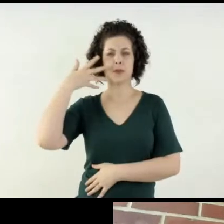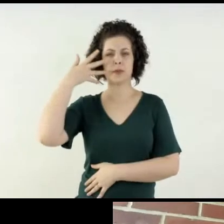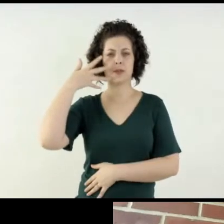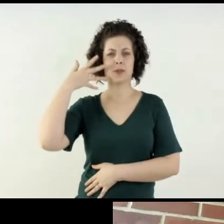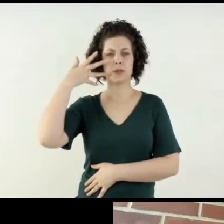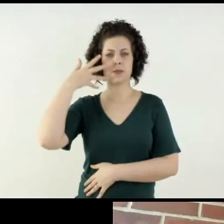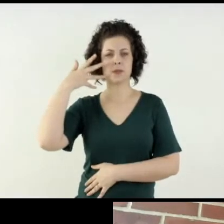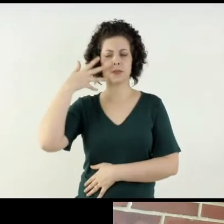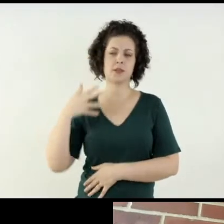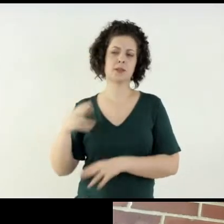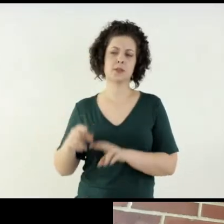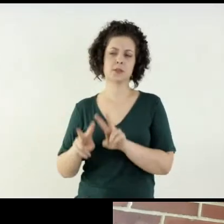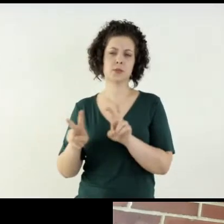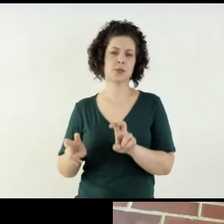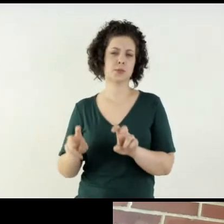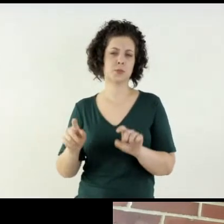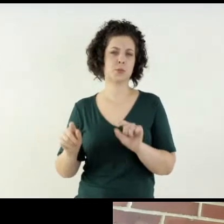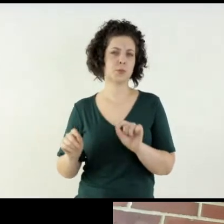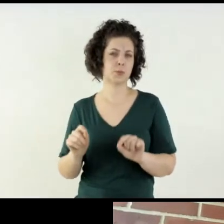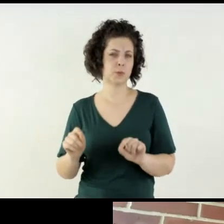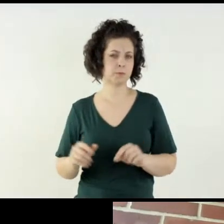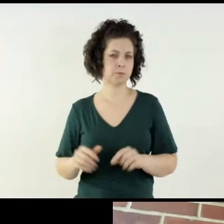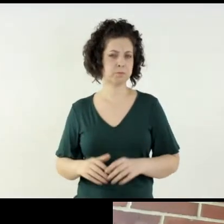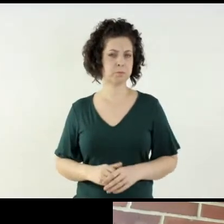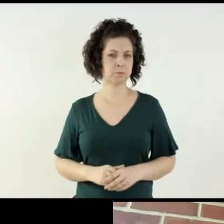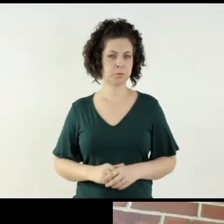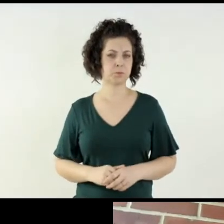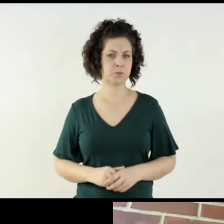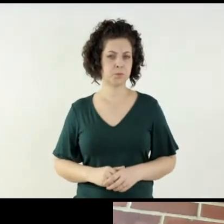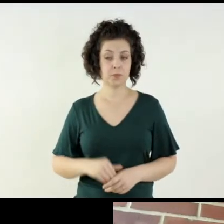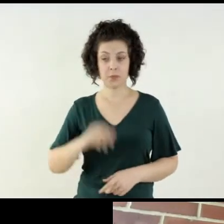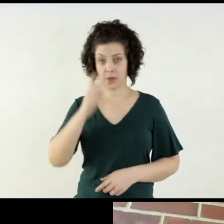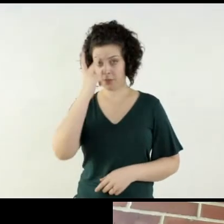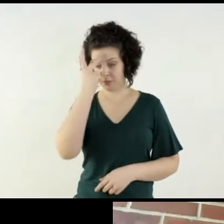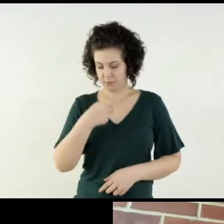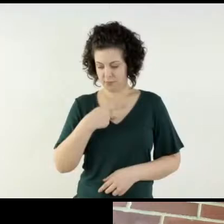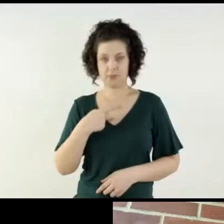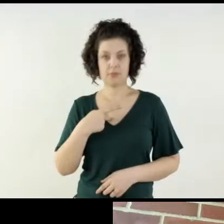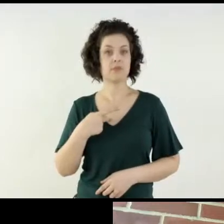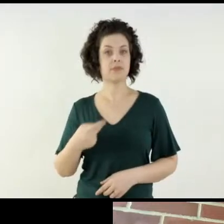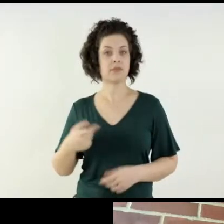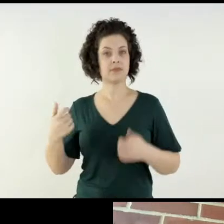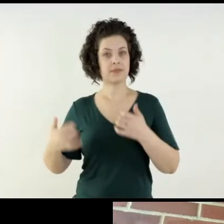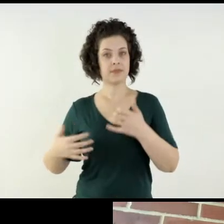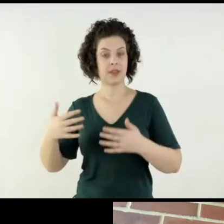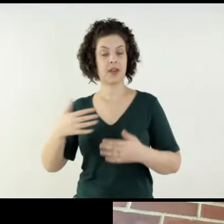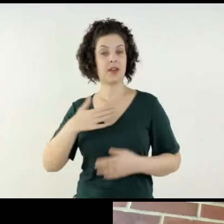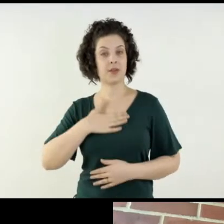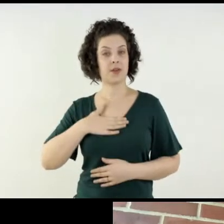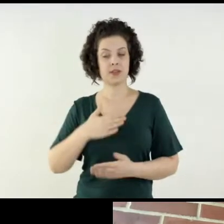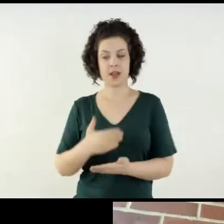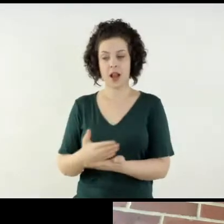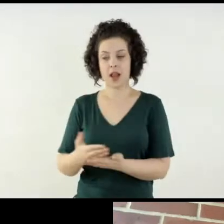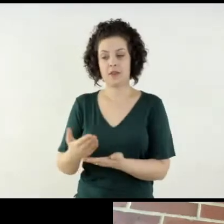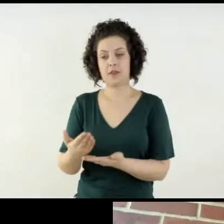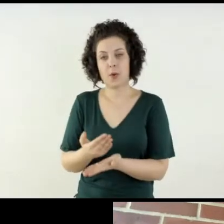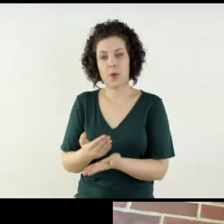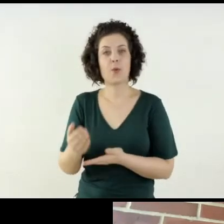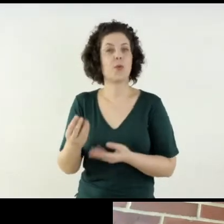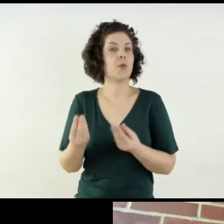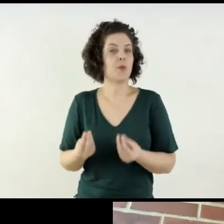that this book starts with a question. With a question, is it possible to leave everything